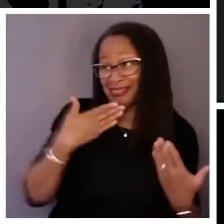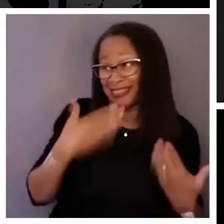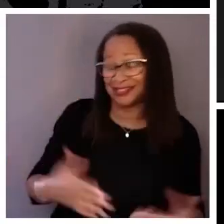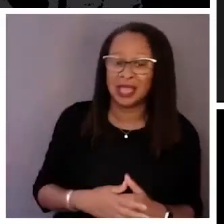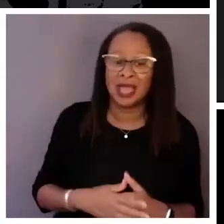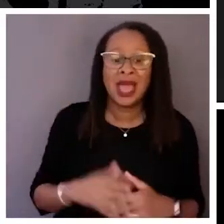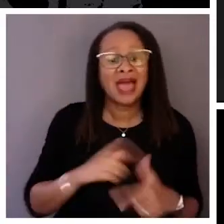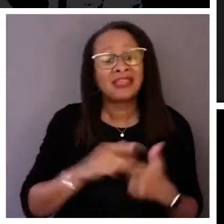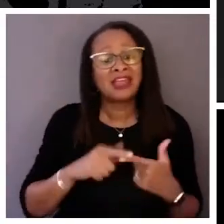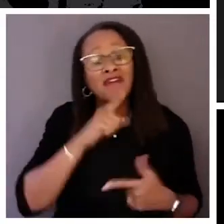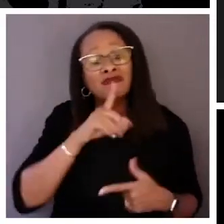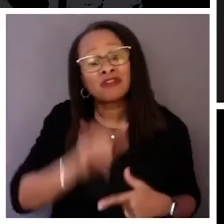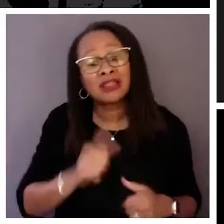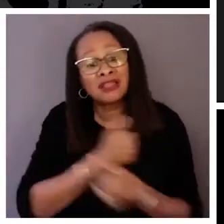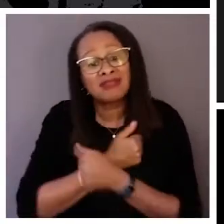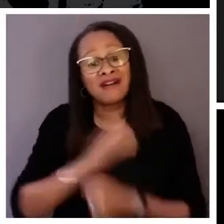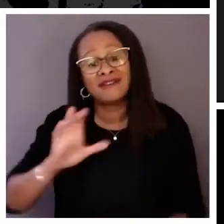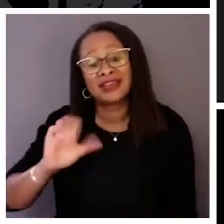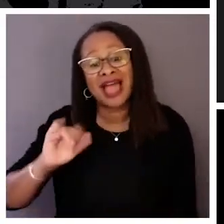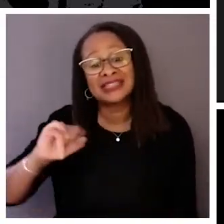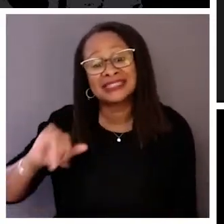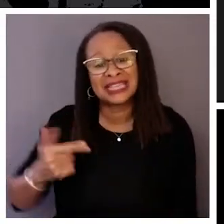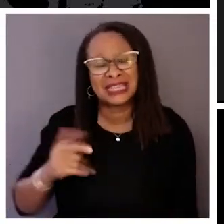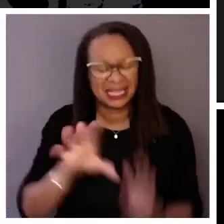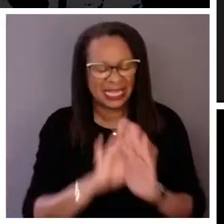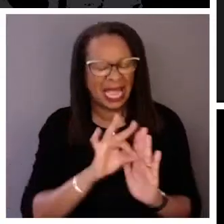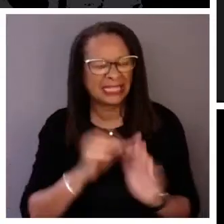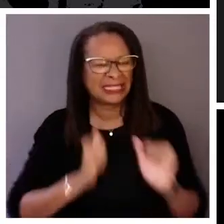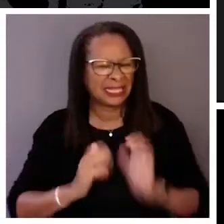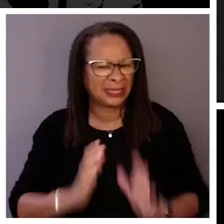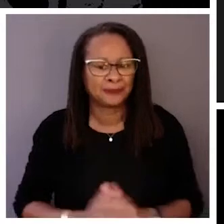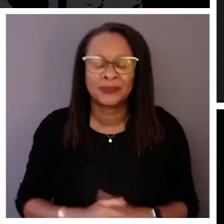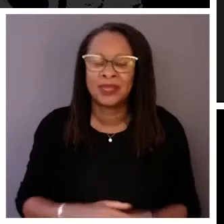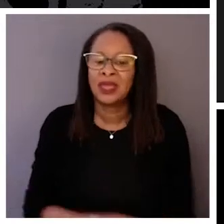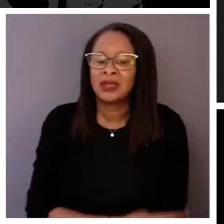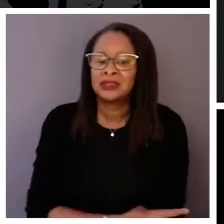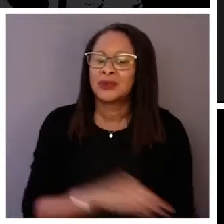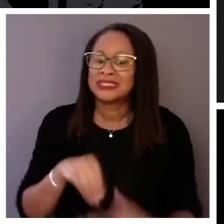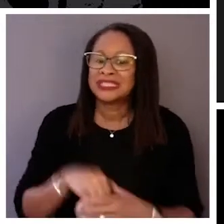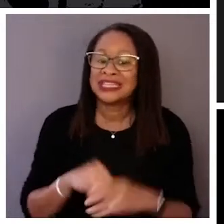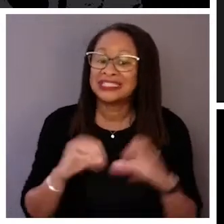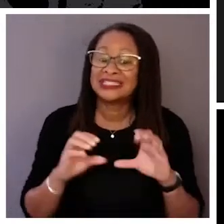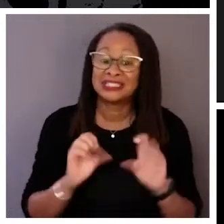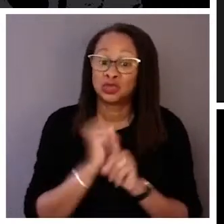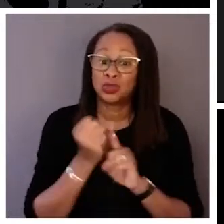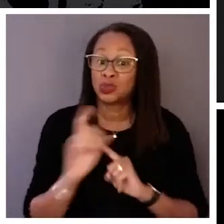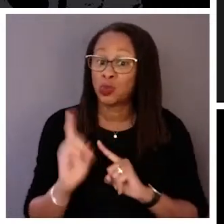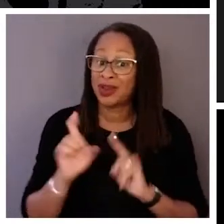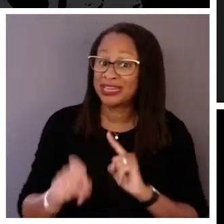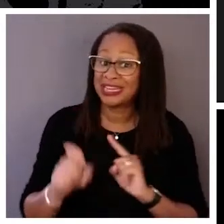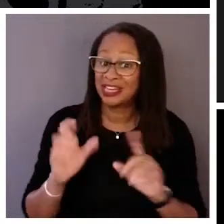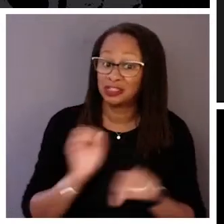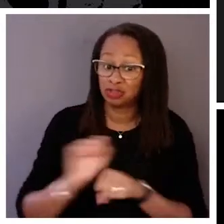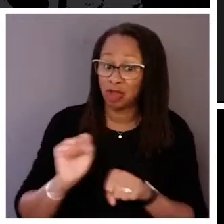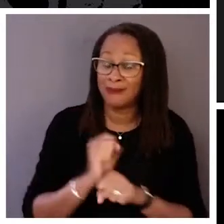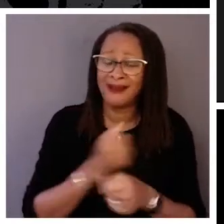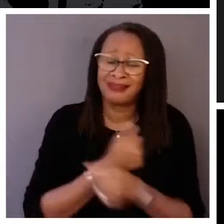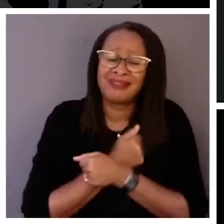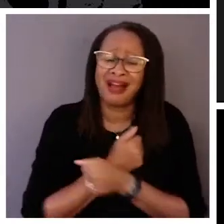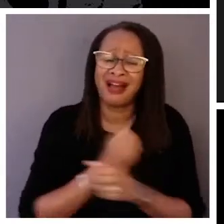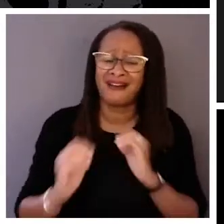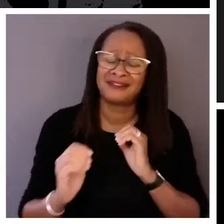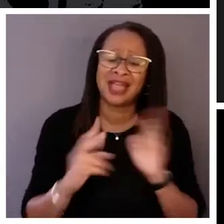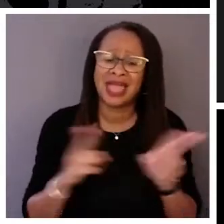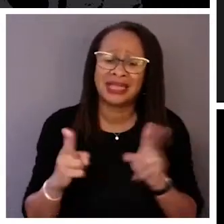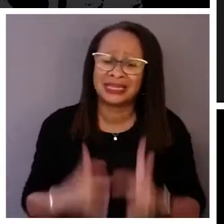I really loved casting. And so I was in this situation where I needed to get a job. I loved editing